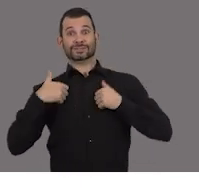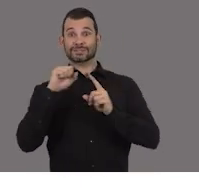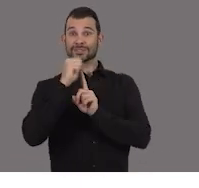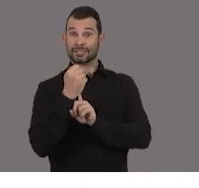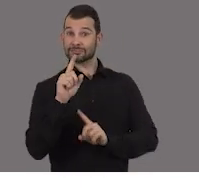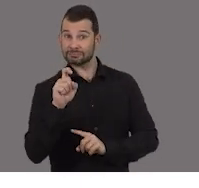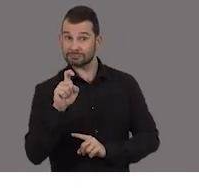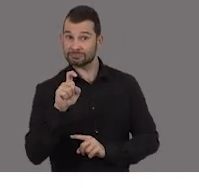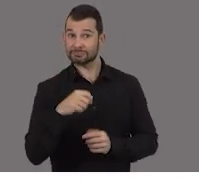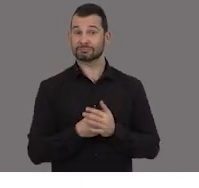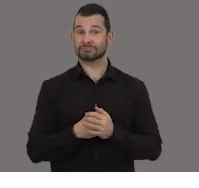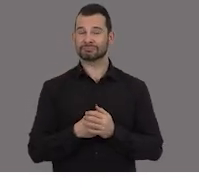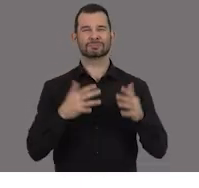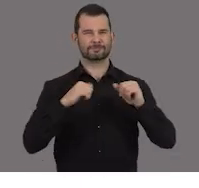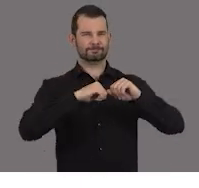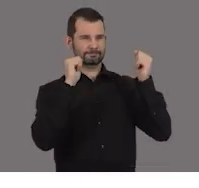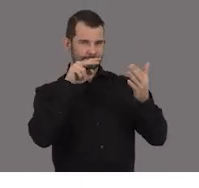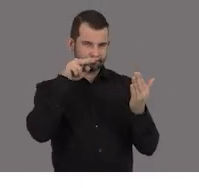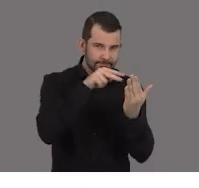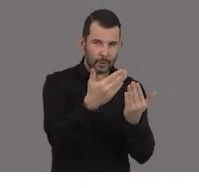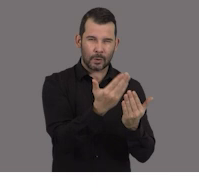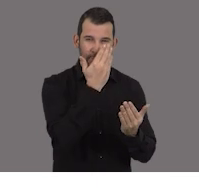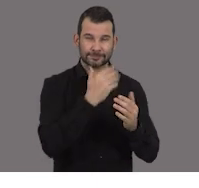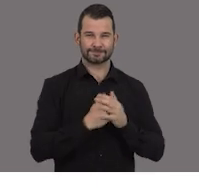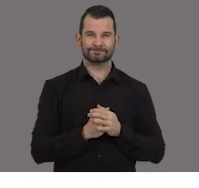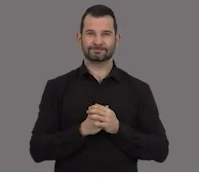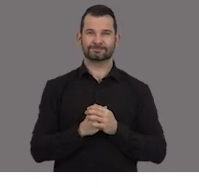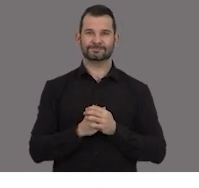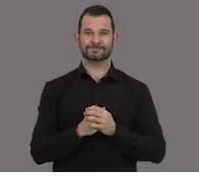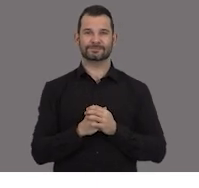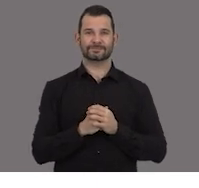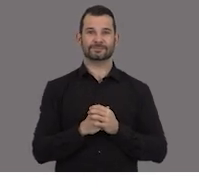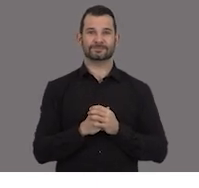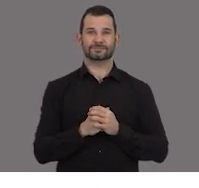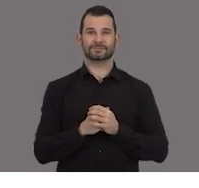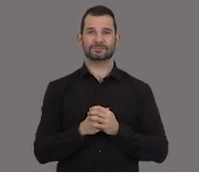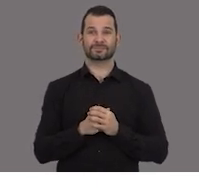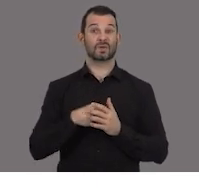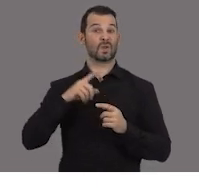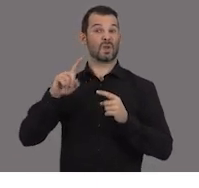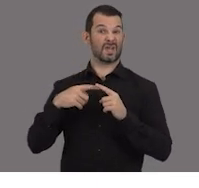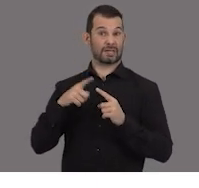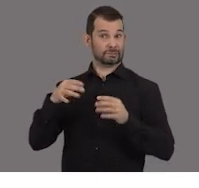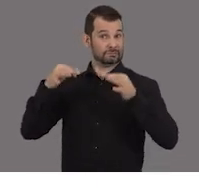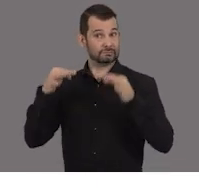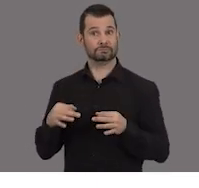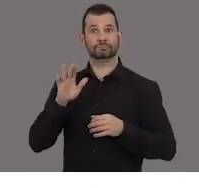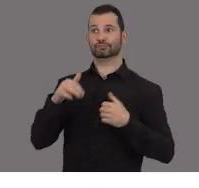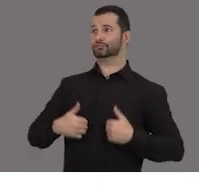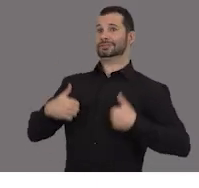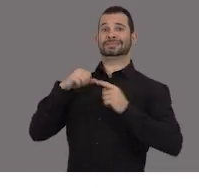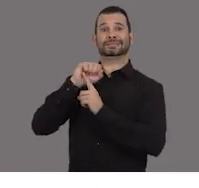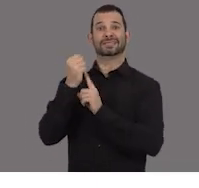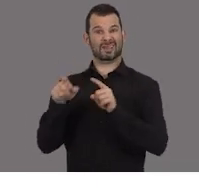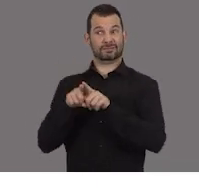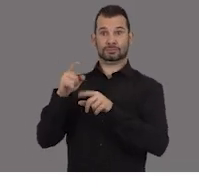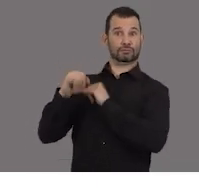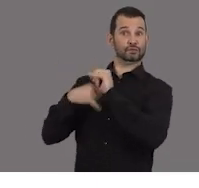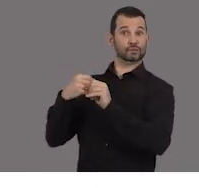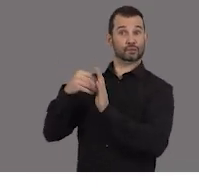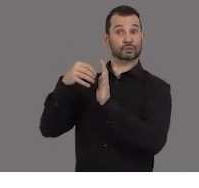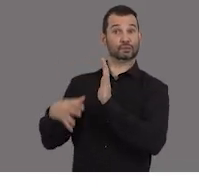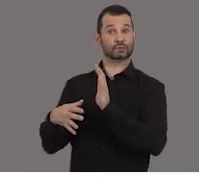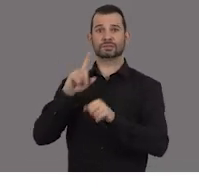to determine your residency status? Let's take a closer look. When determining your